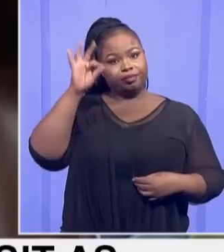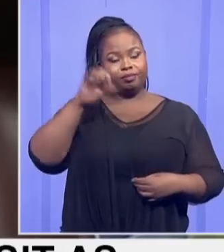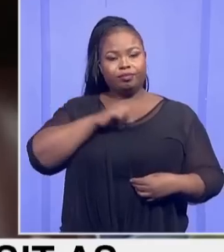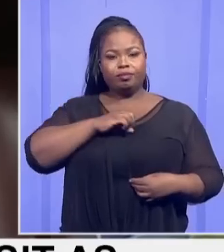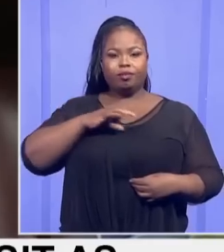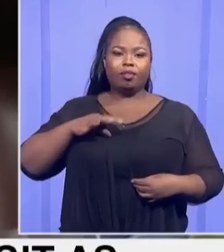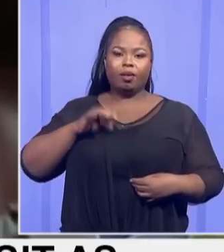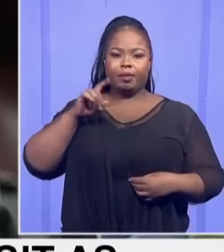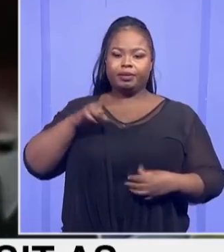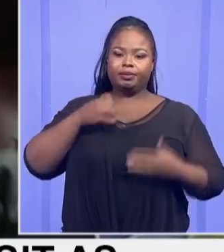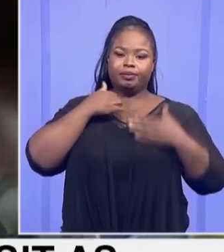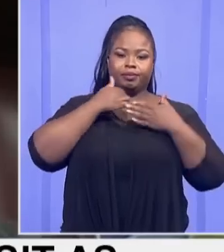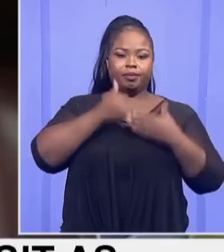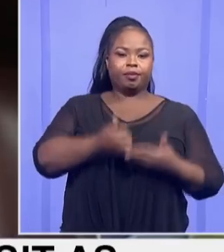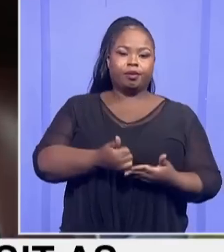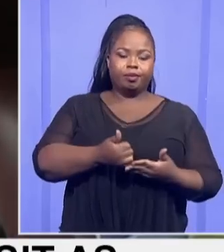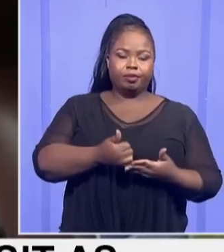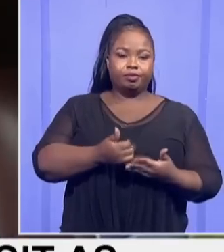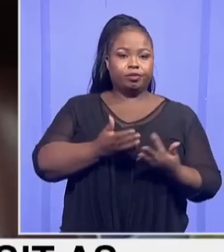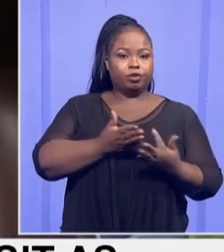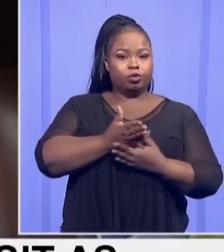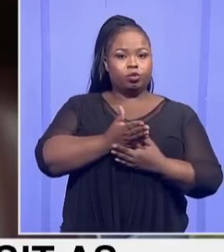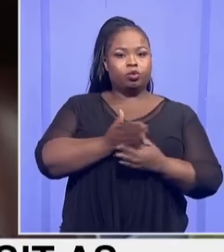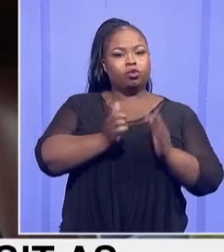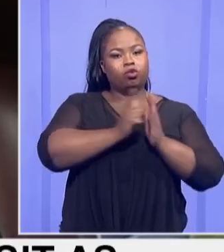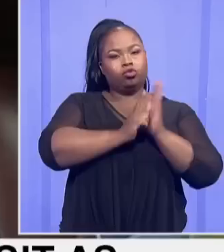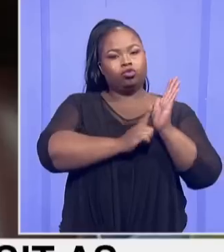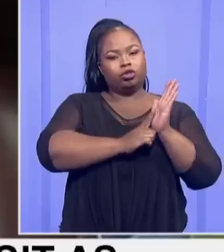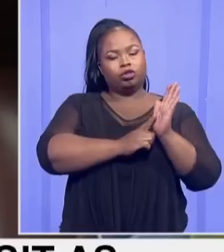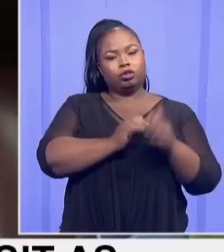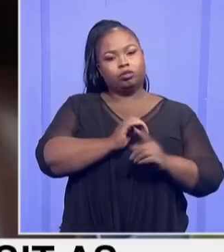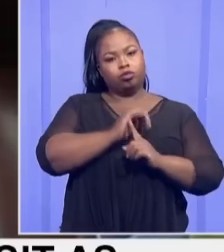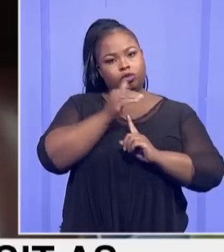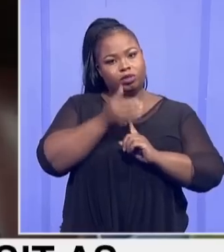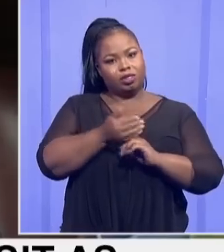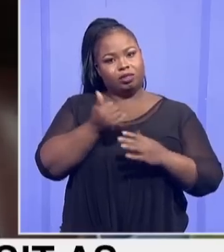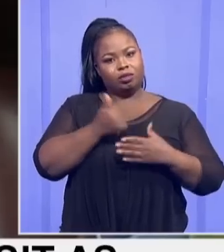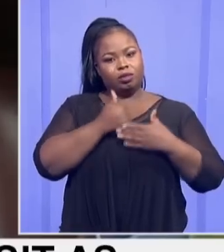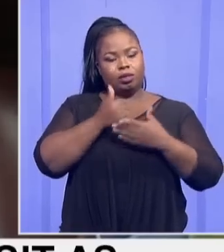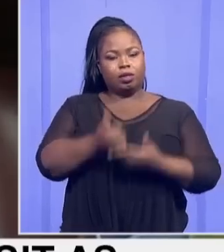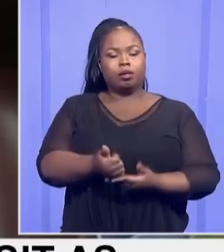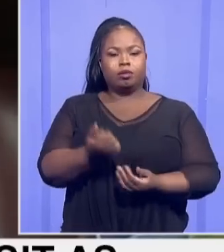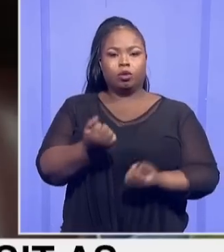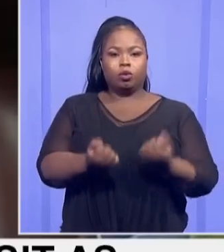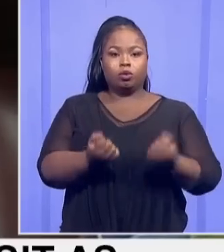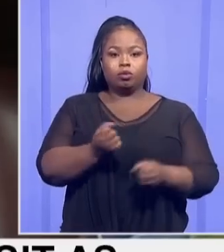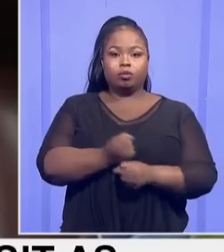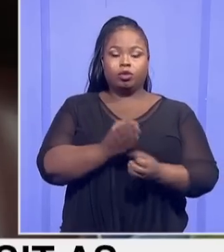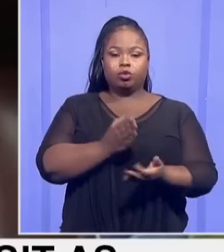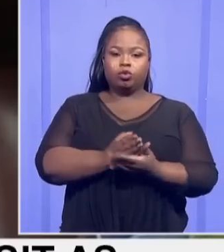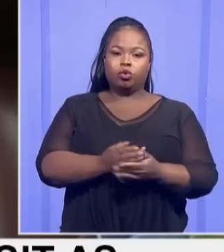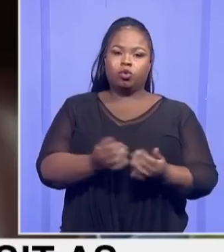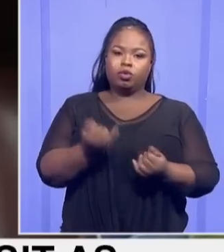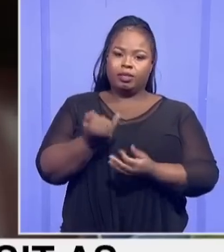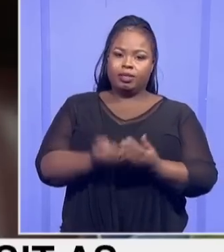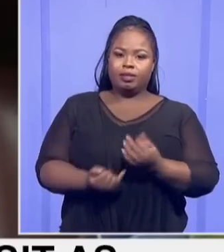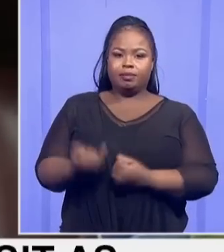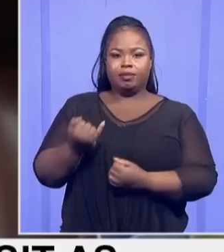must assist and protect the courts to ensure the independence, impartiality,